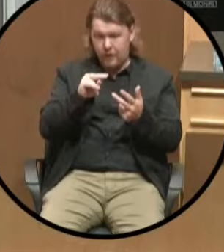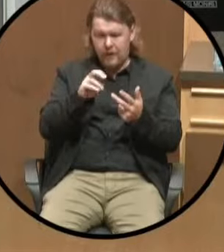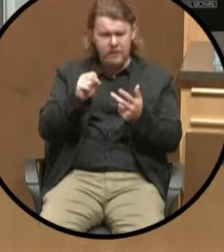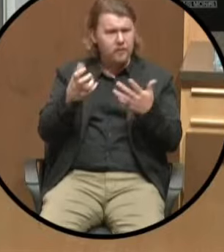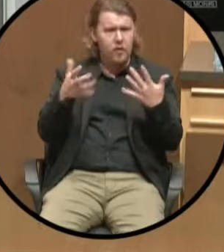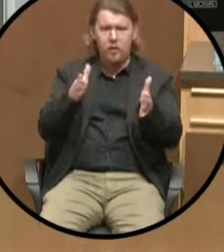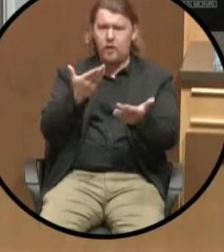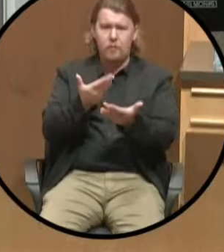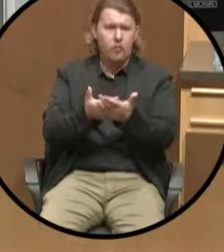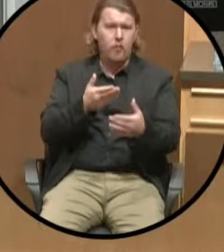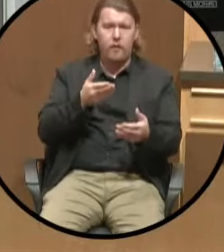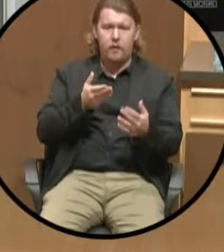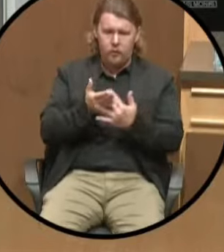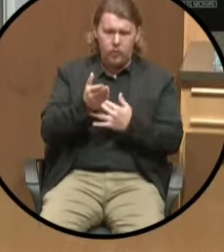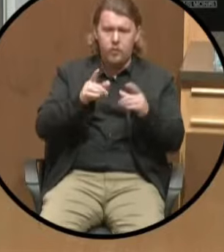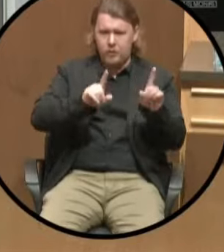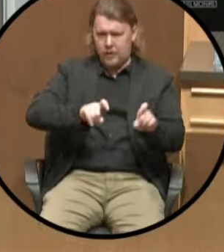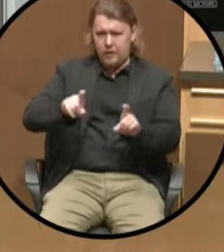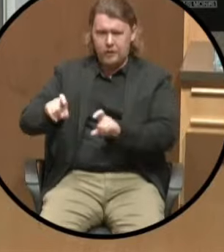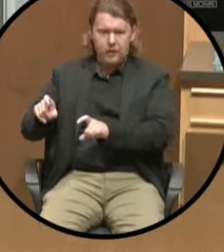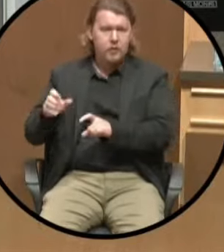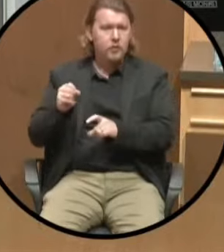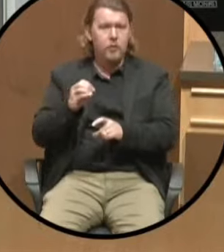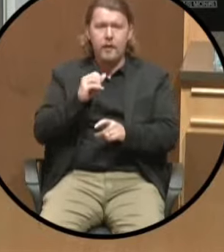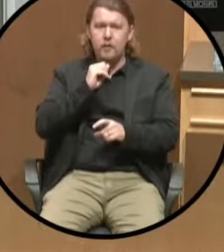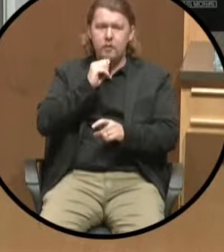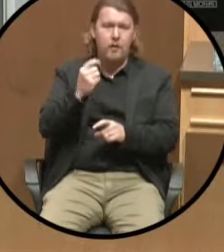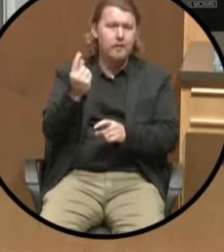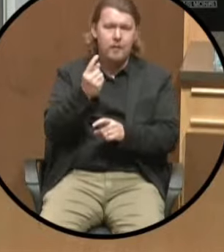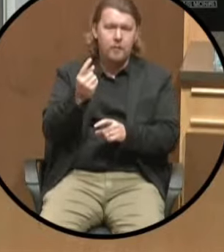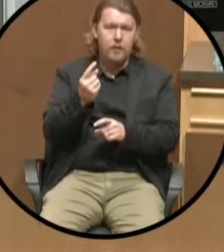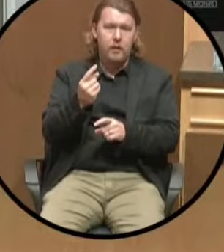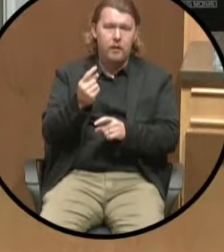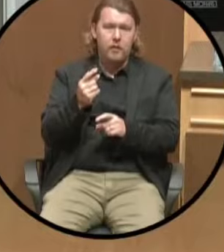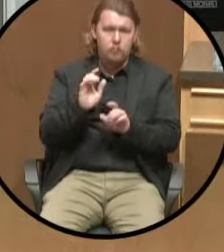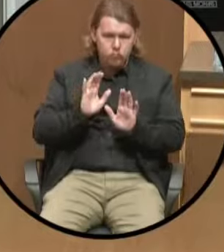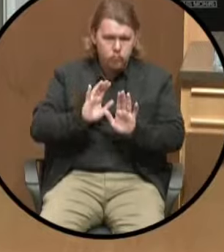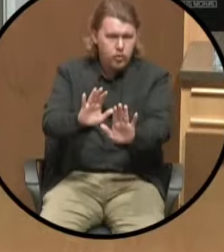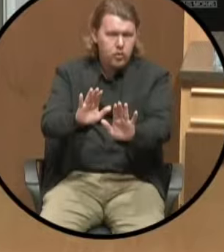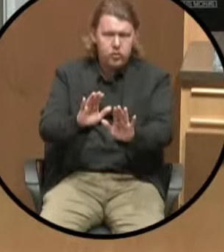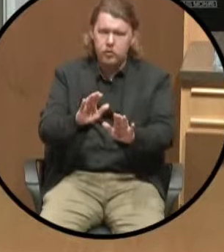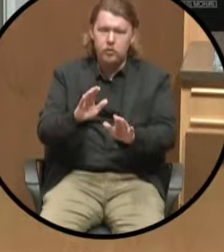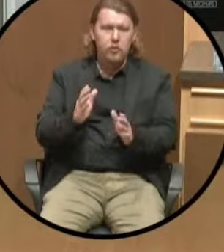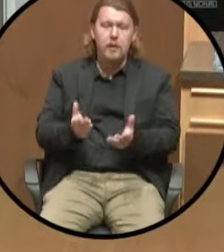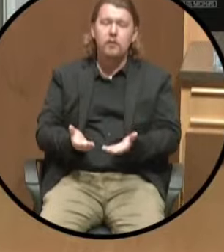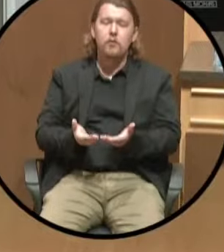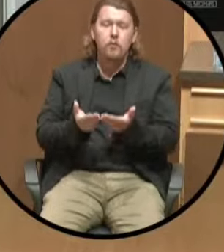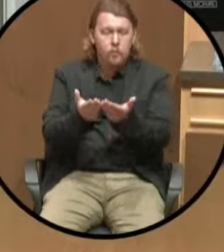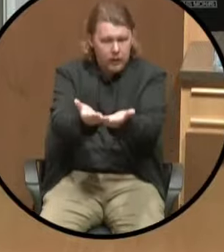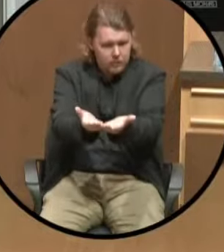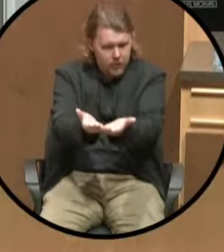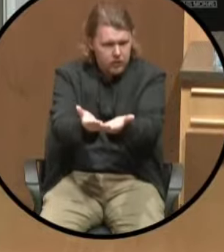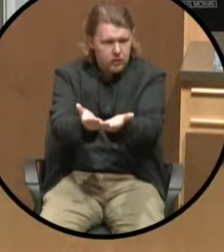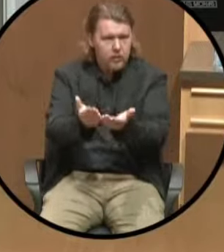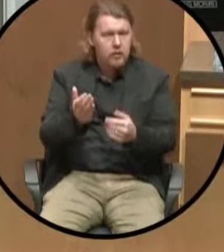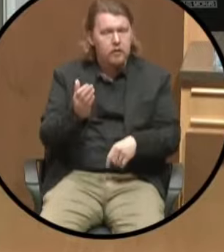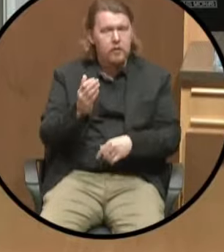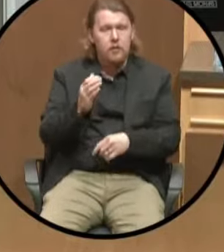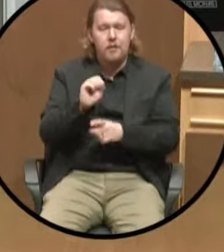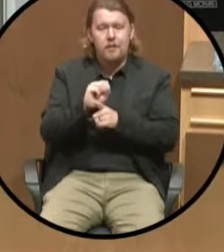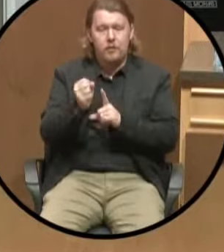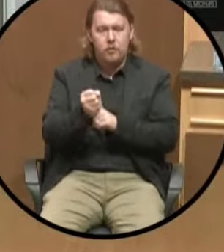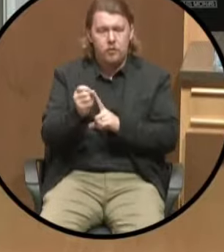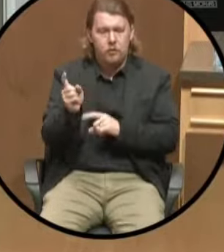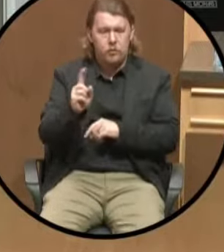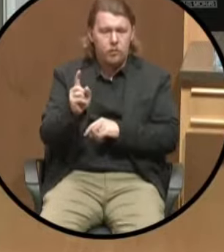the trials. So it's not something that's being pushed, it's something that's being recommended. In a